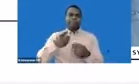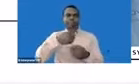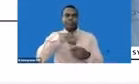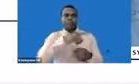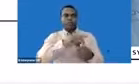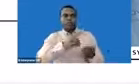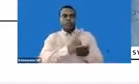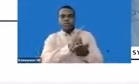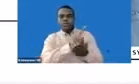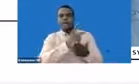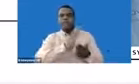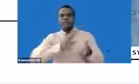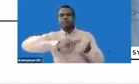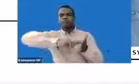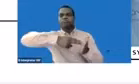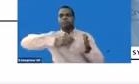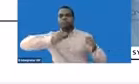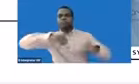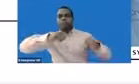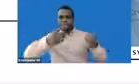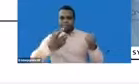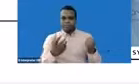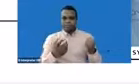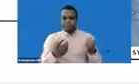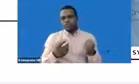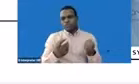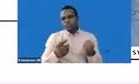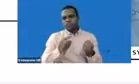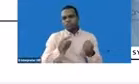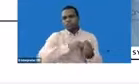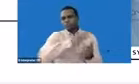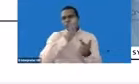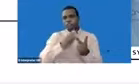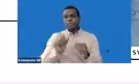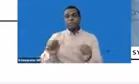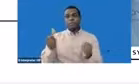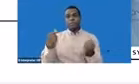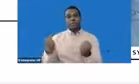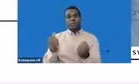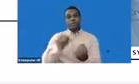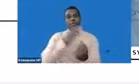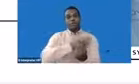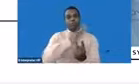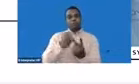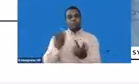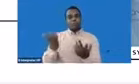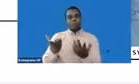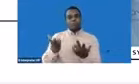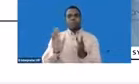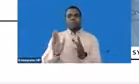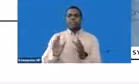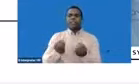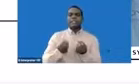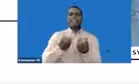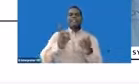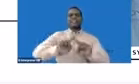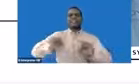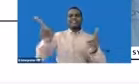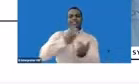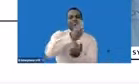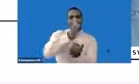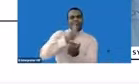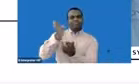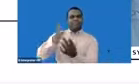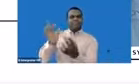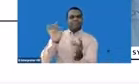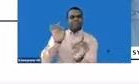quite a complete example. It provides an email channel for somebody who would like to just write their